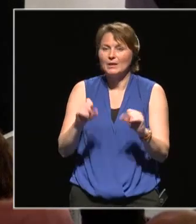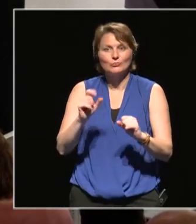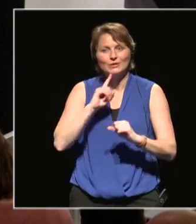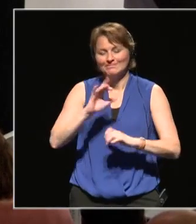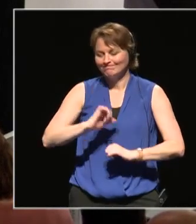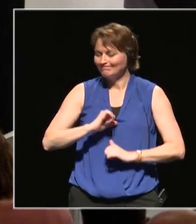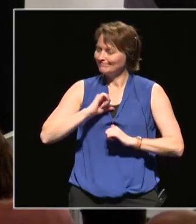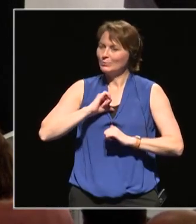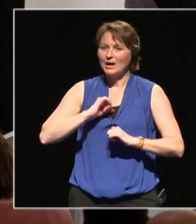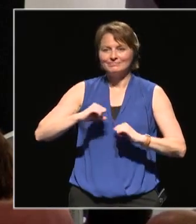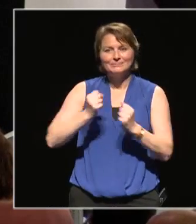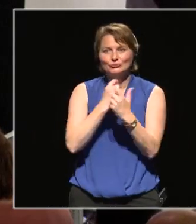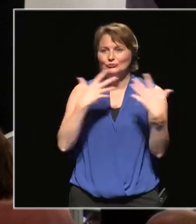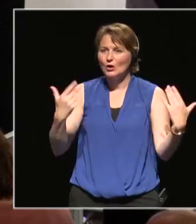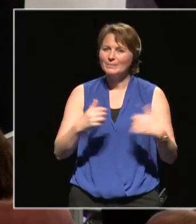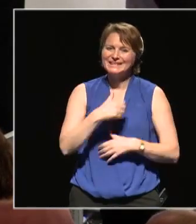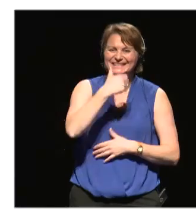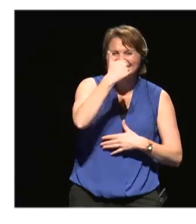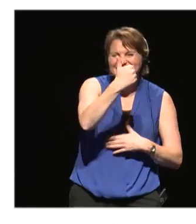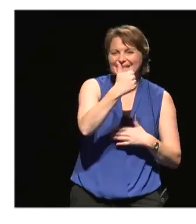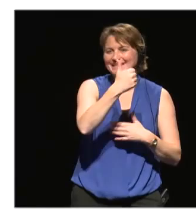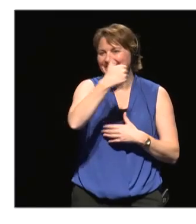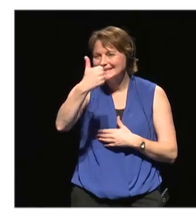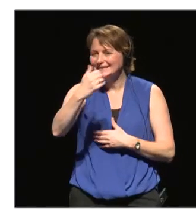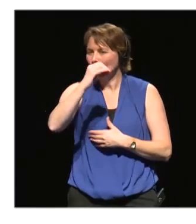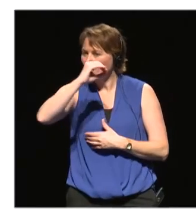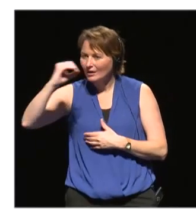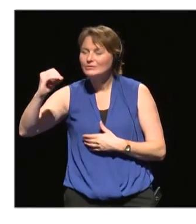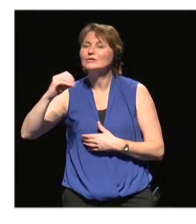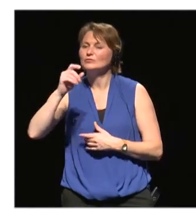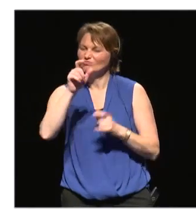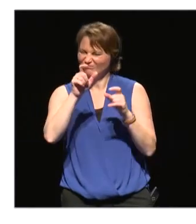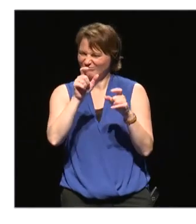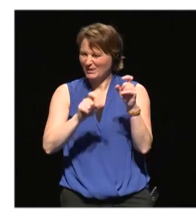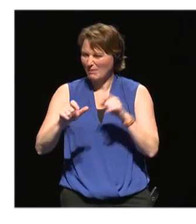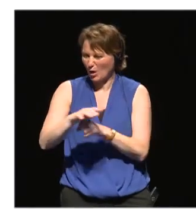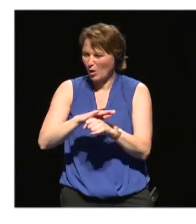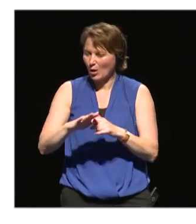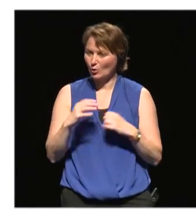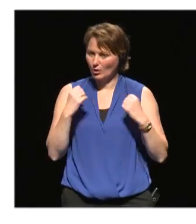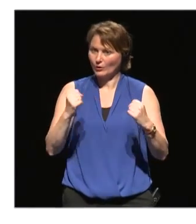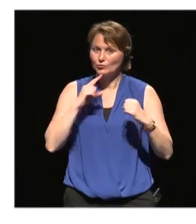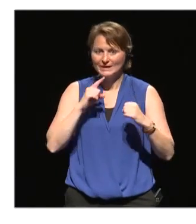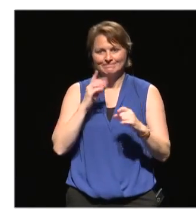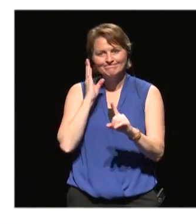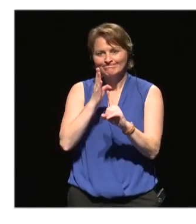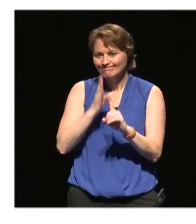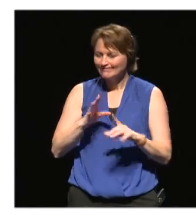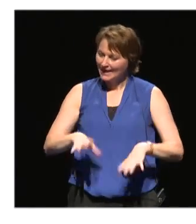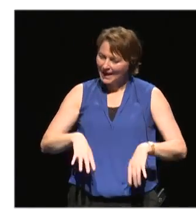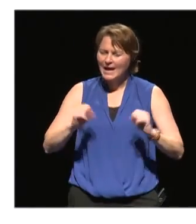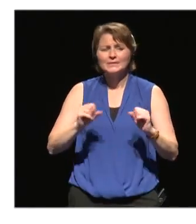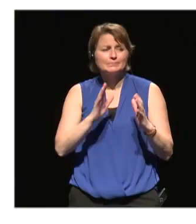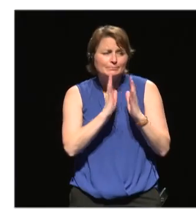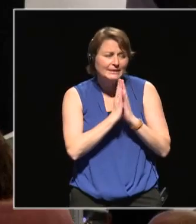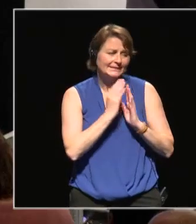see that there are 6,600 of those local authorities taking the concrete action. So I would like to see on this panel, please take into